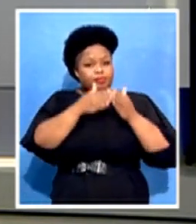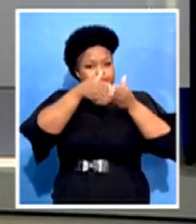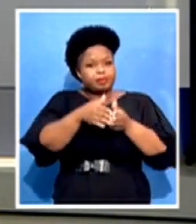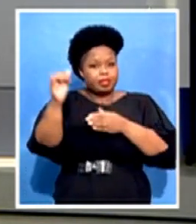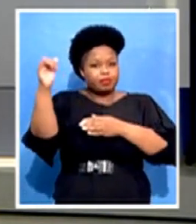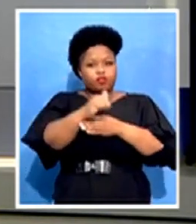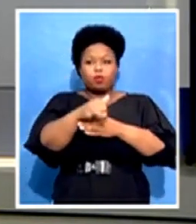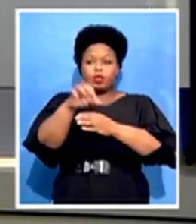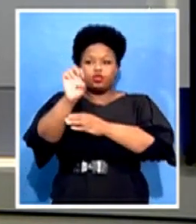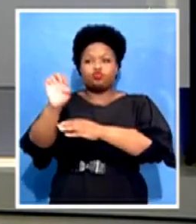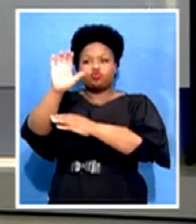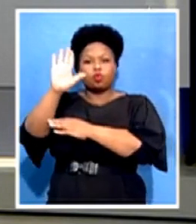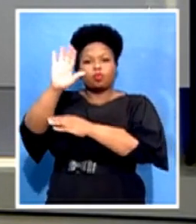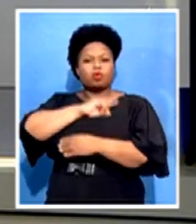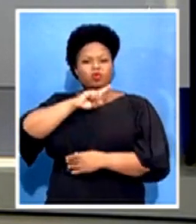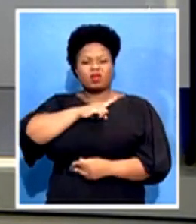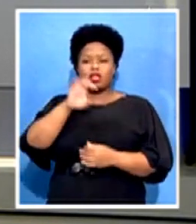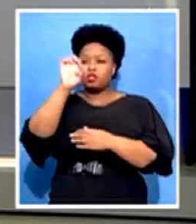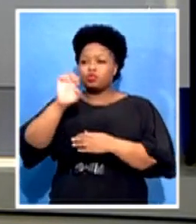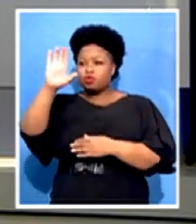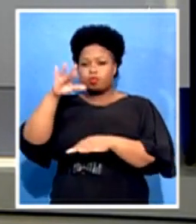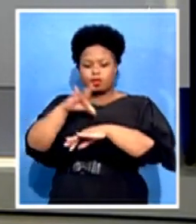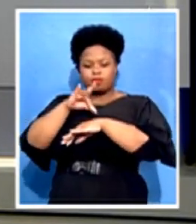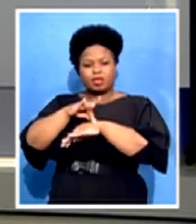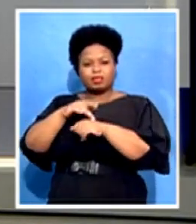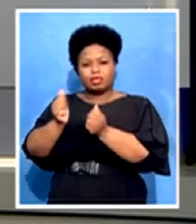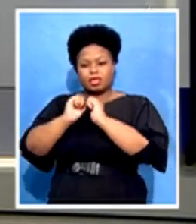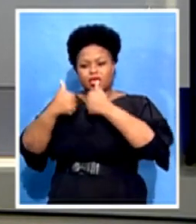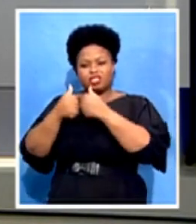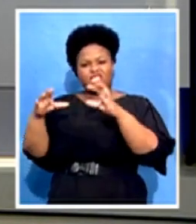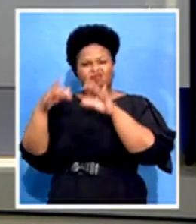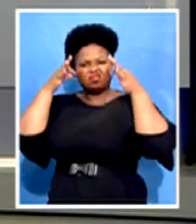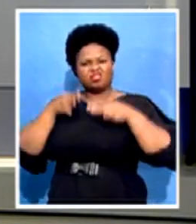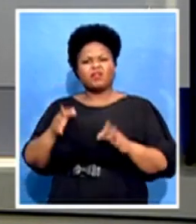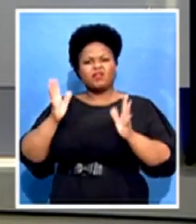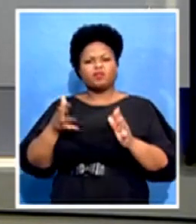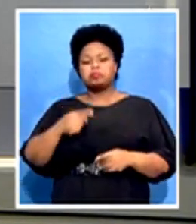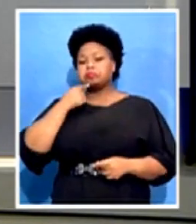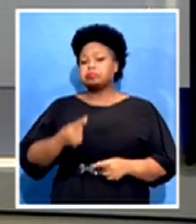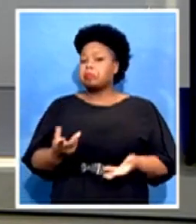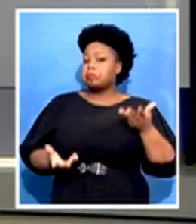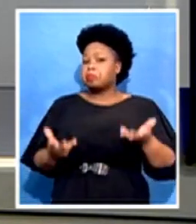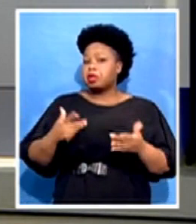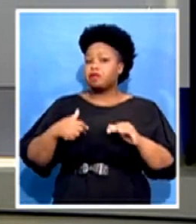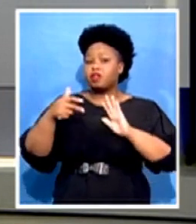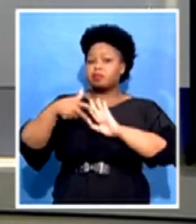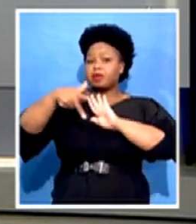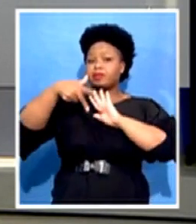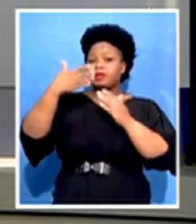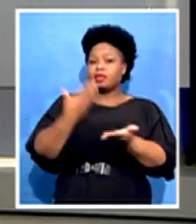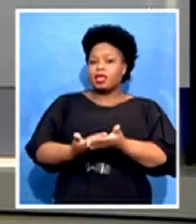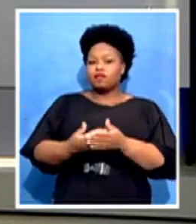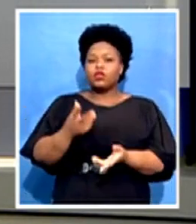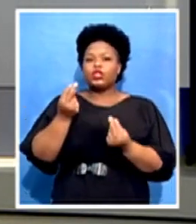Medicines Agency made its long-awaited decision on whether to authorize a new vaccine for European patients. In